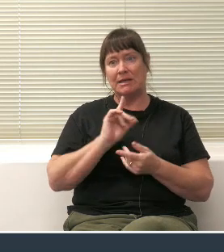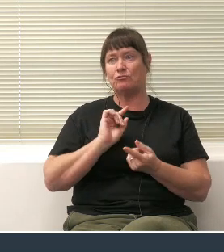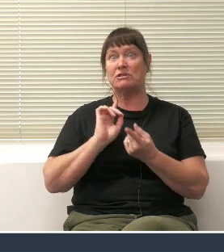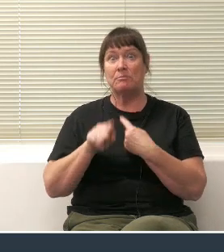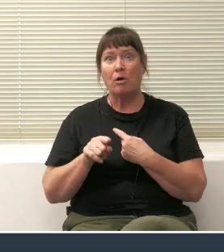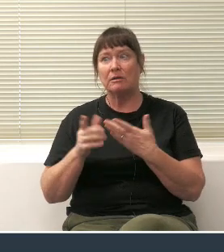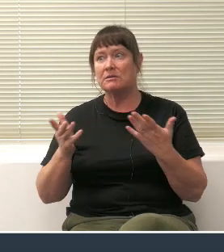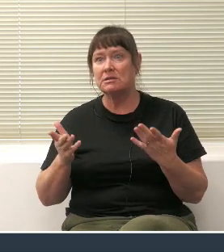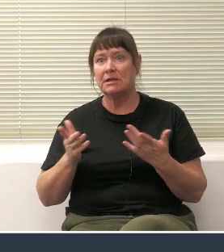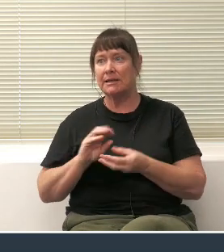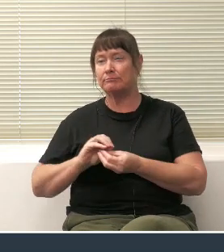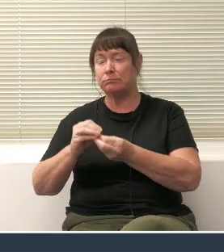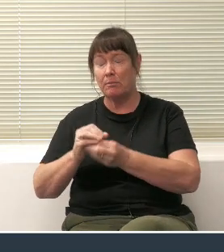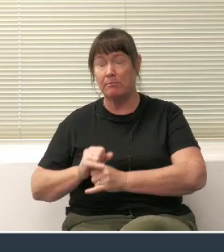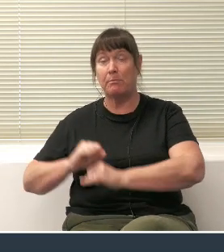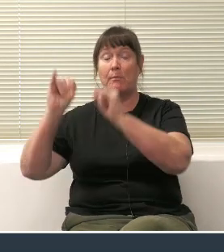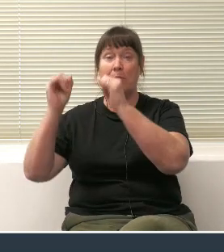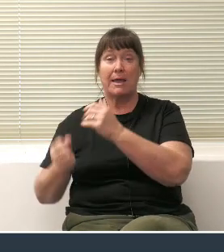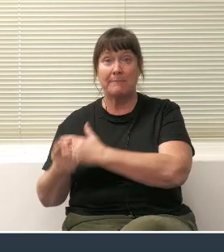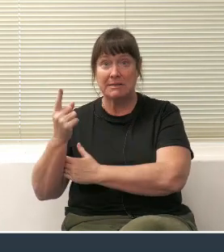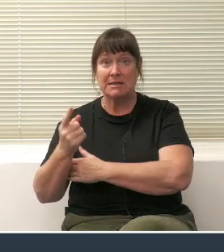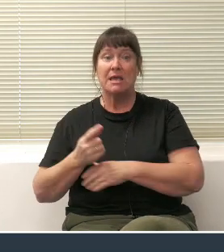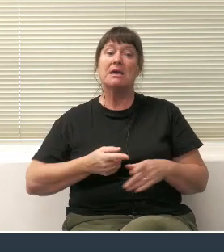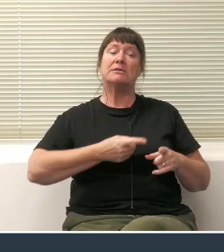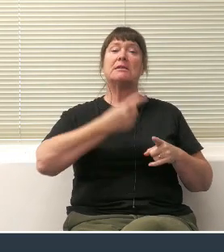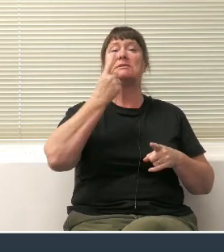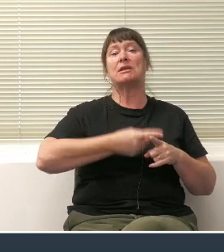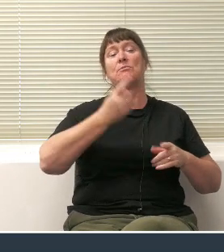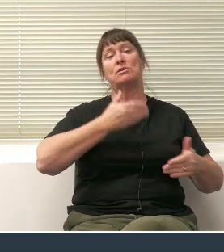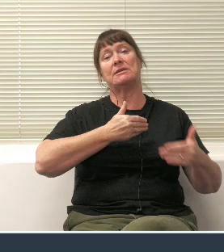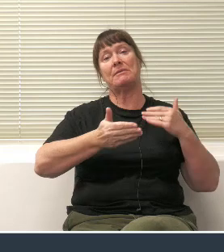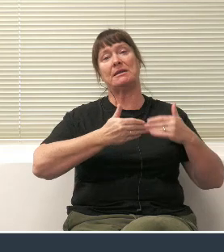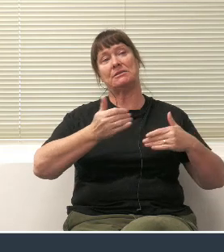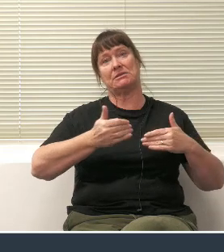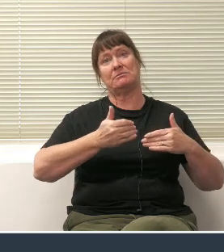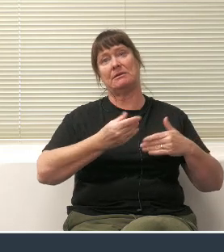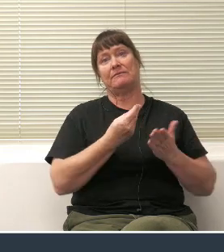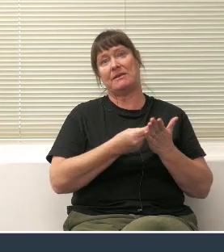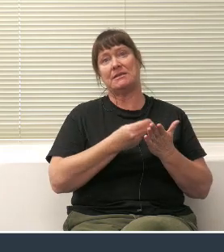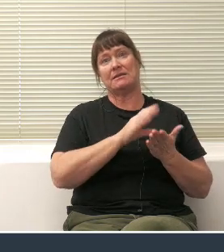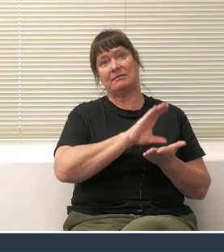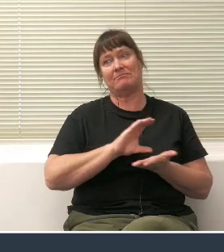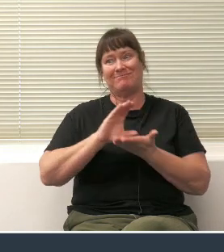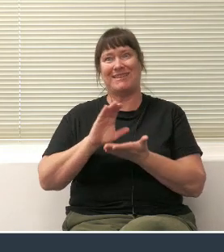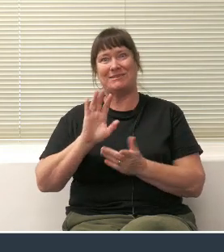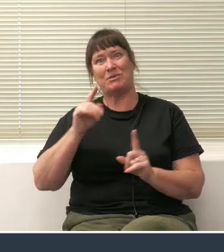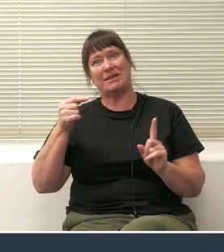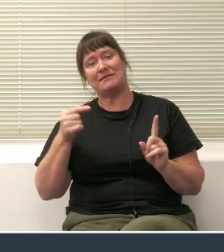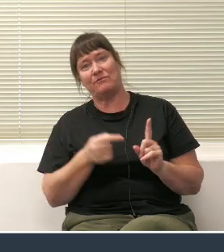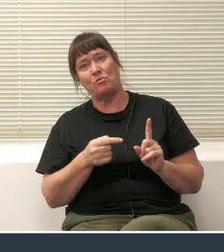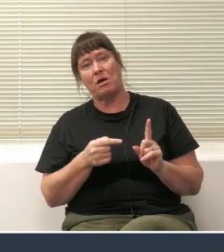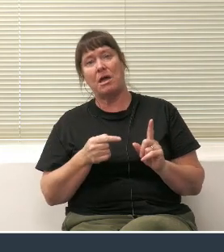is what, that Emergency Management Operations Fund coming out of this is for. So, I do agree that we